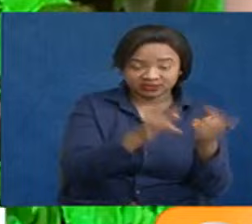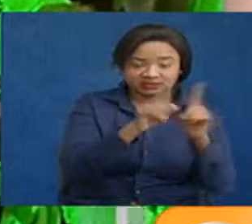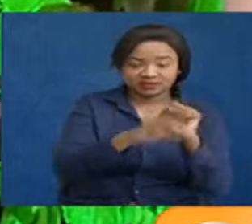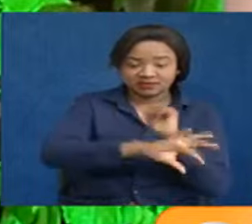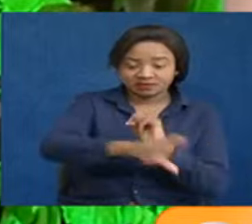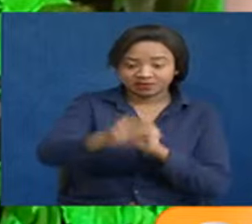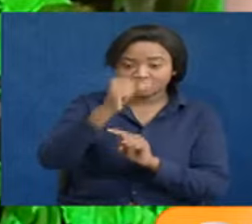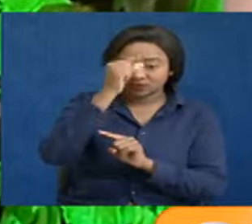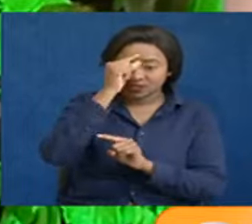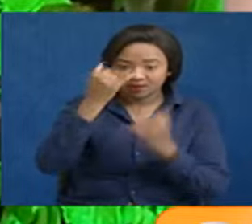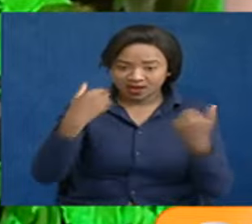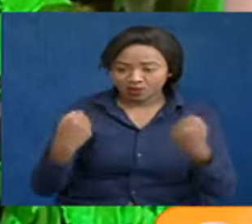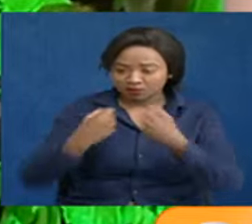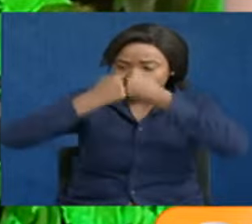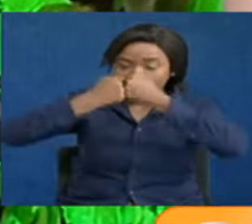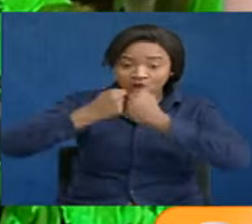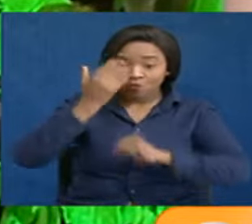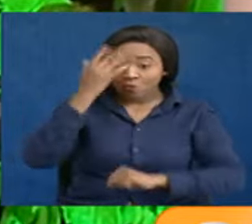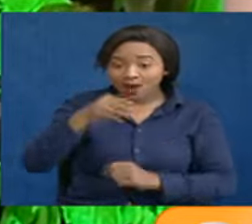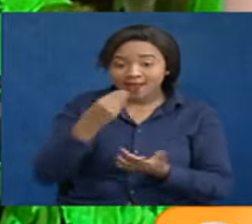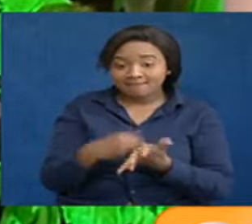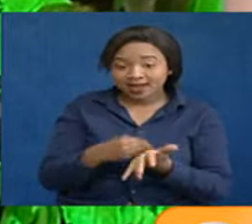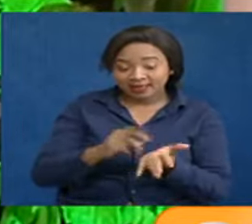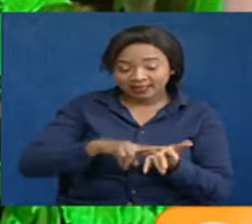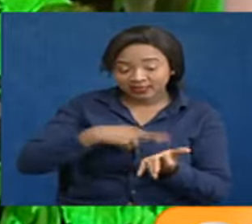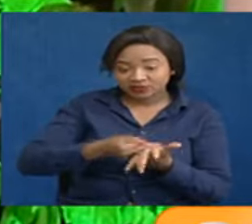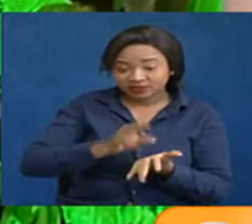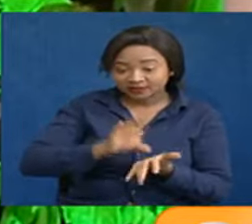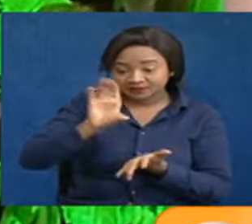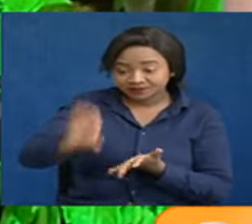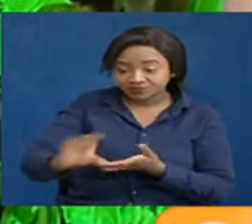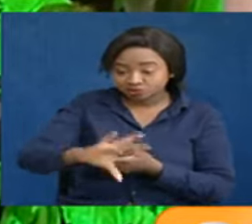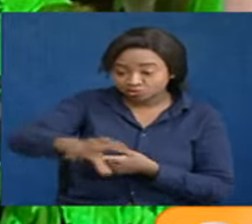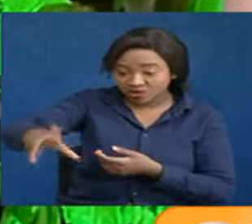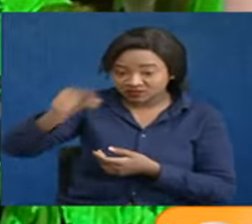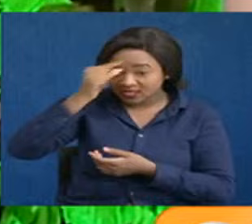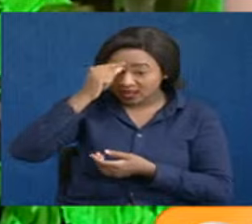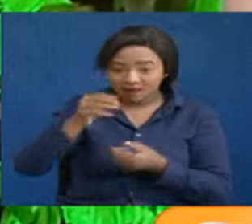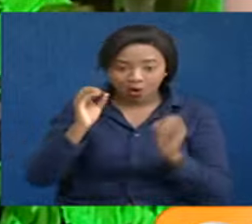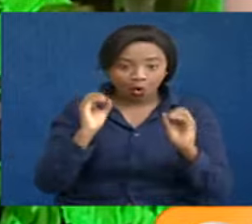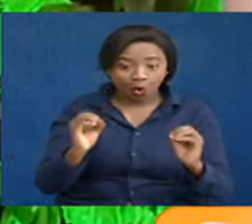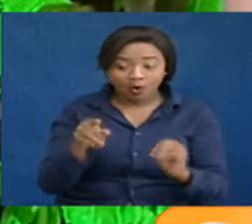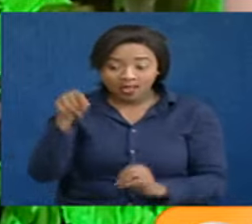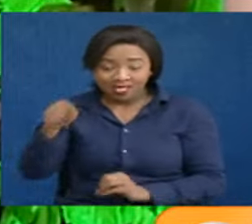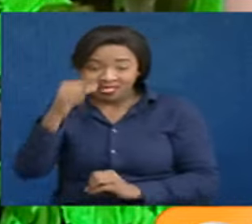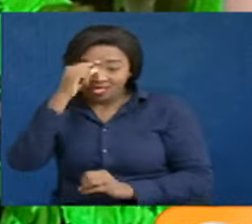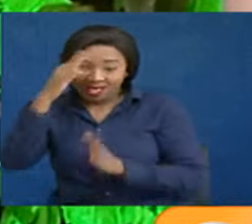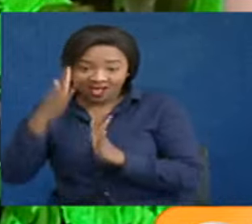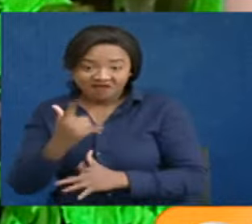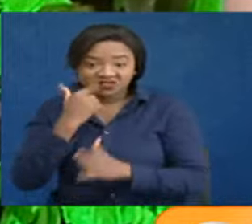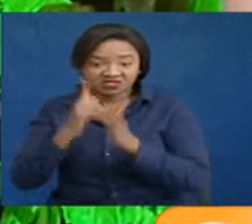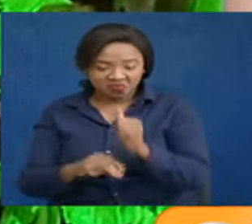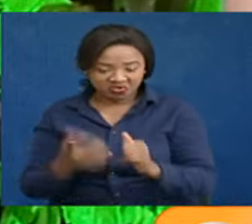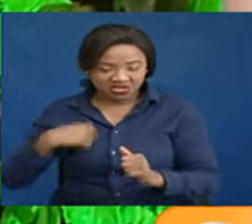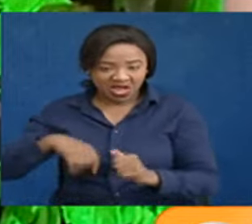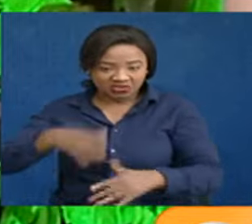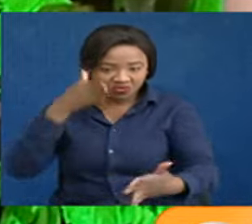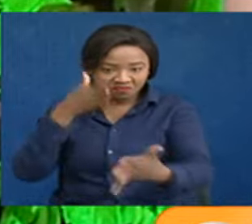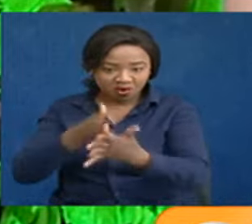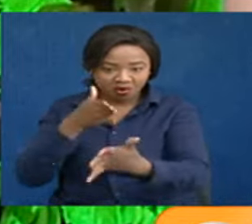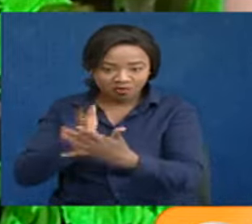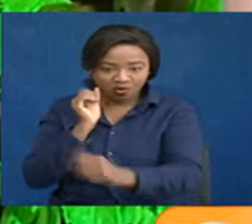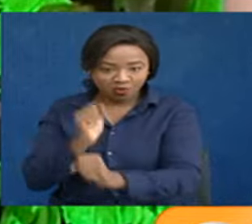governments are at loggerheads over disbursement of funds to the devolved units. Now, governors are threatening a total shutdown in counties, claiming that